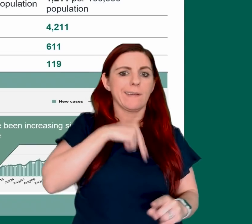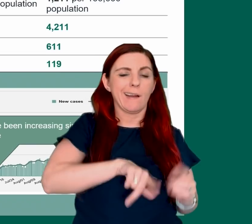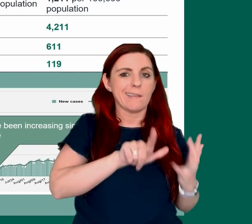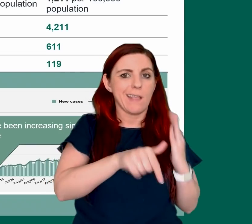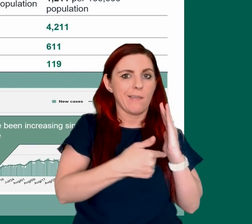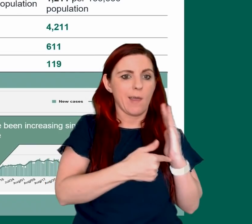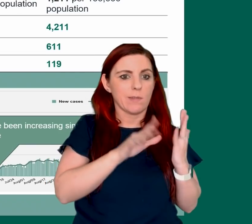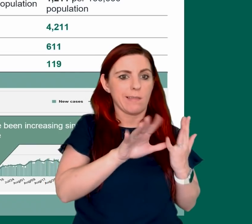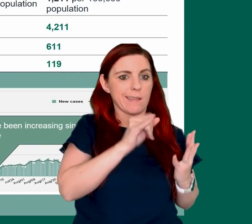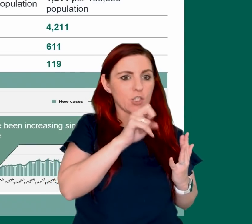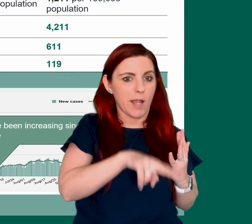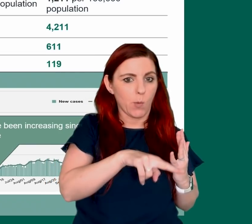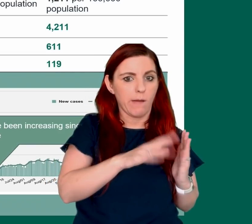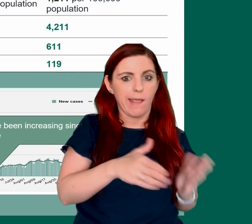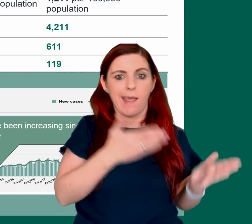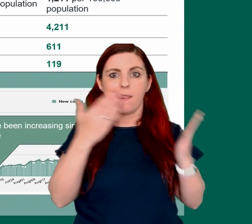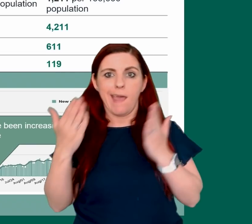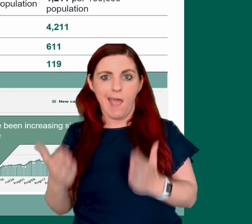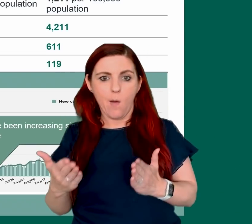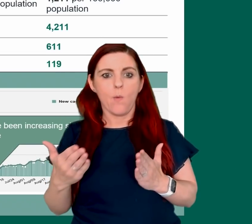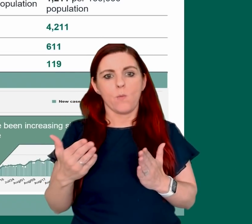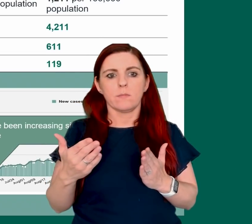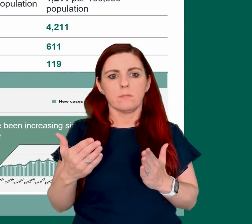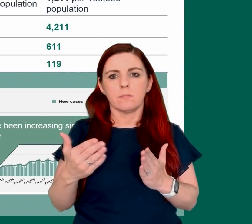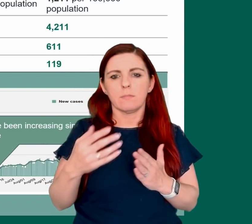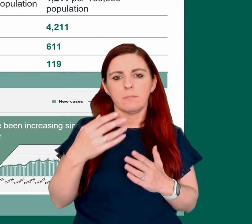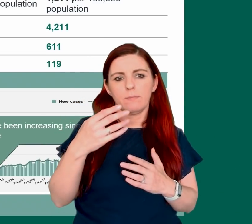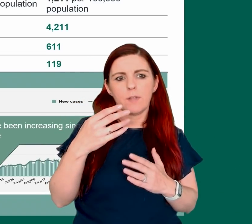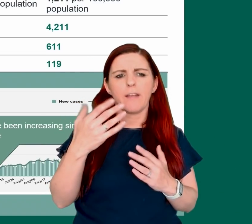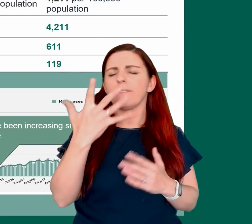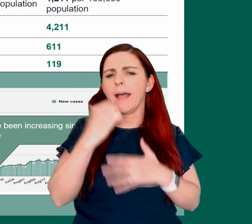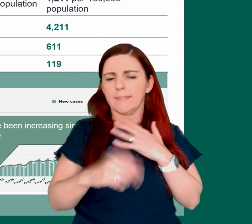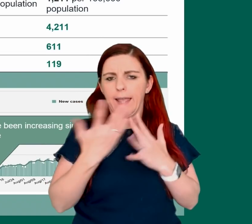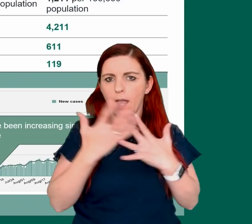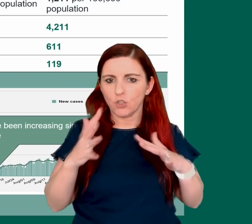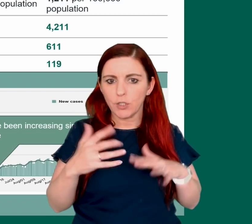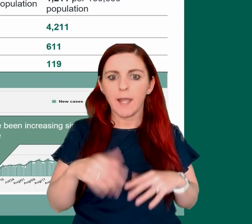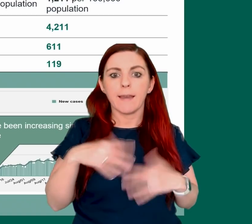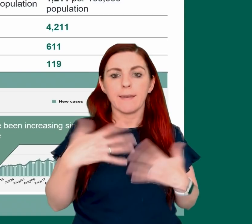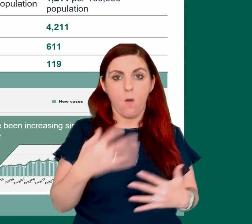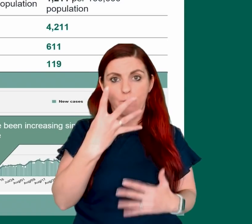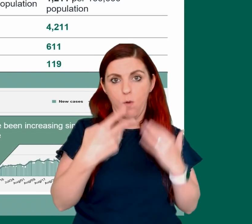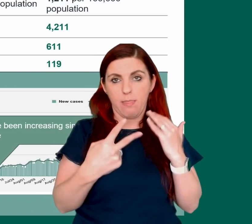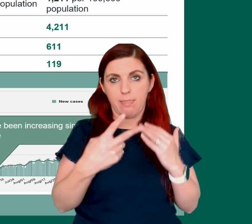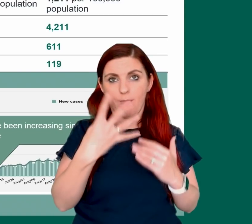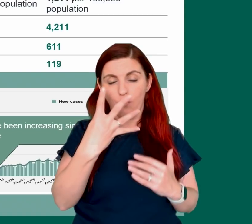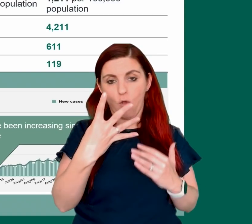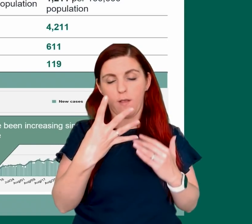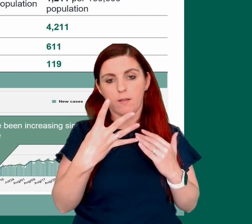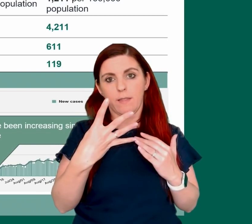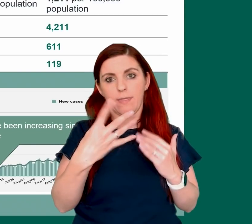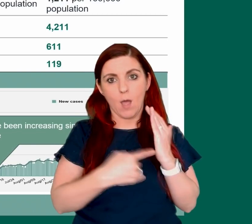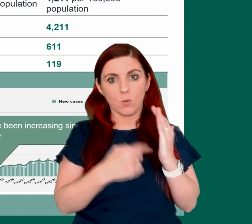of January per day, over a 5-day moving average. And now at 4211, increasing